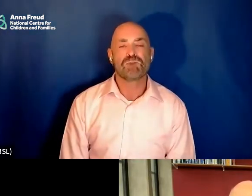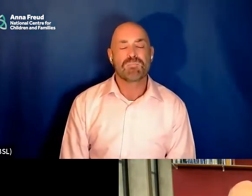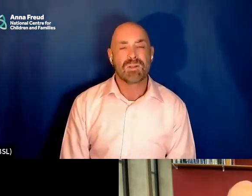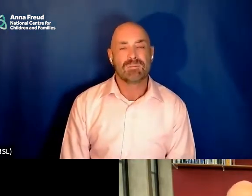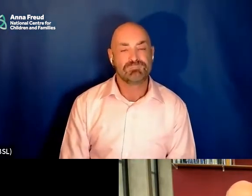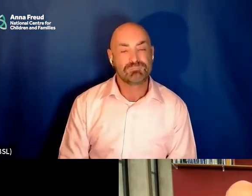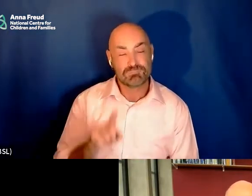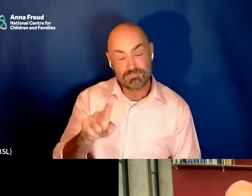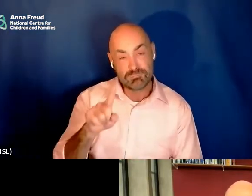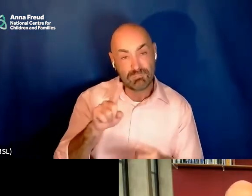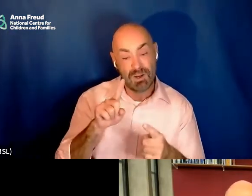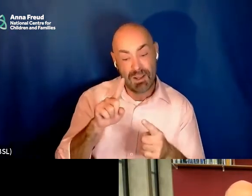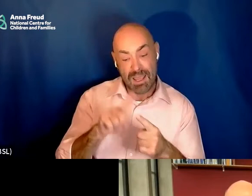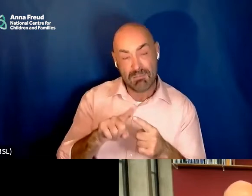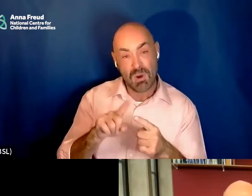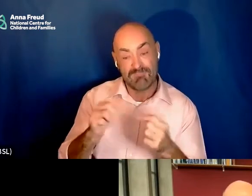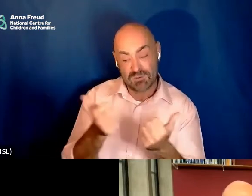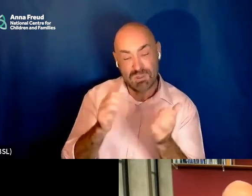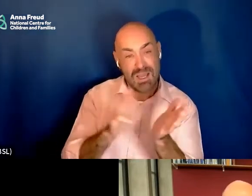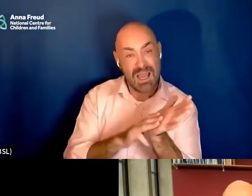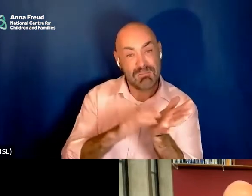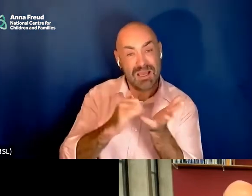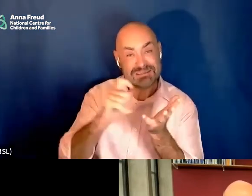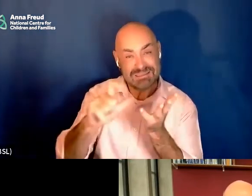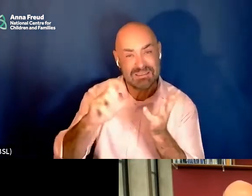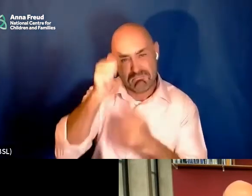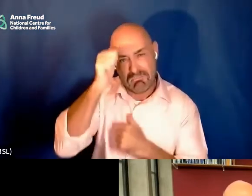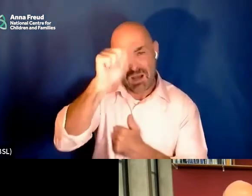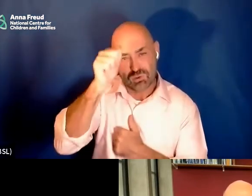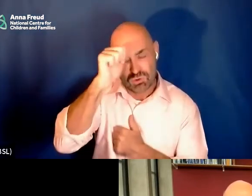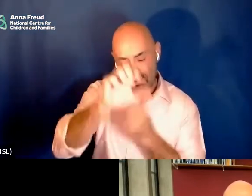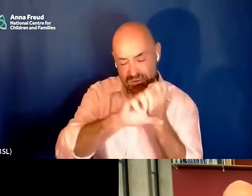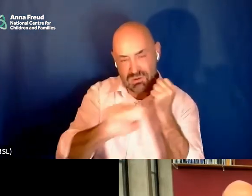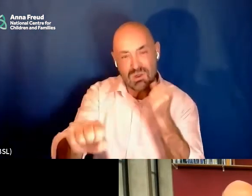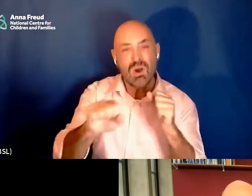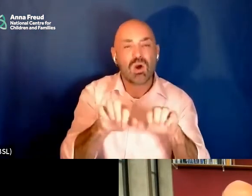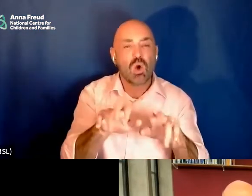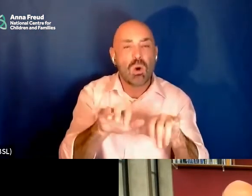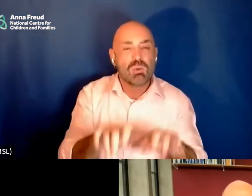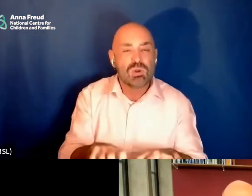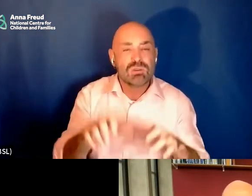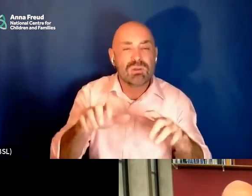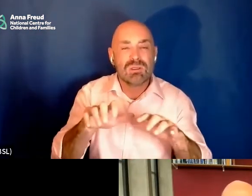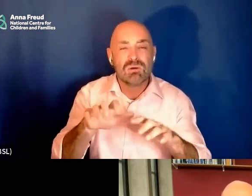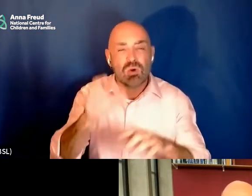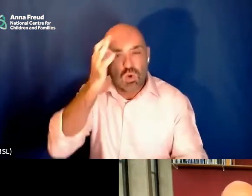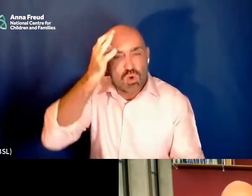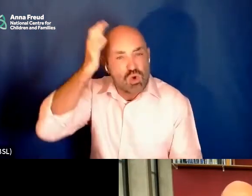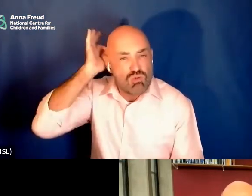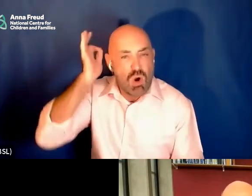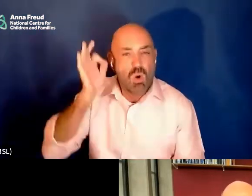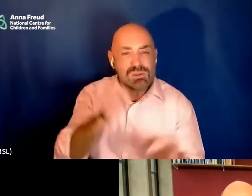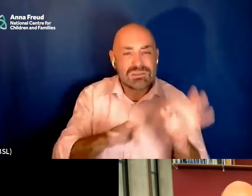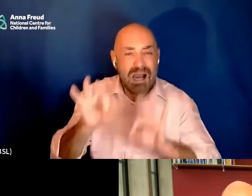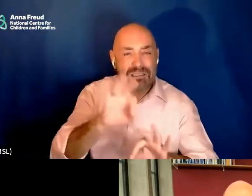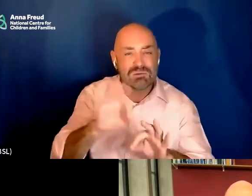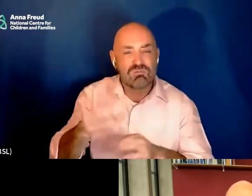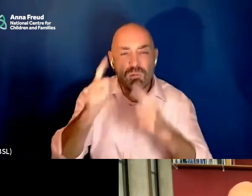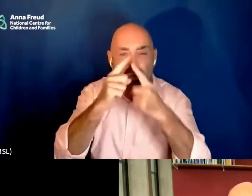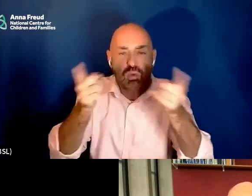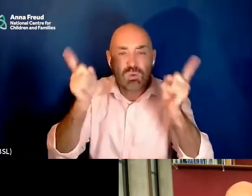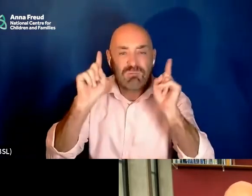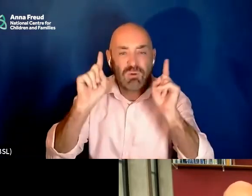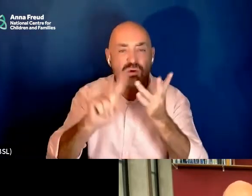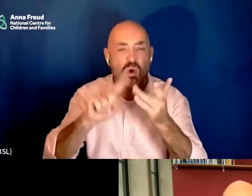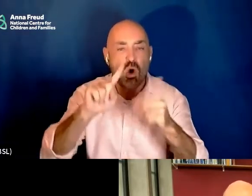Emma completed her MSc and DPhil in computational and clinical neuroscience at the University of Oxford.